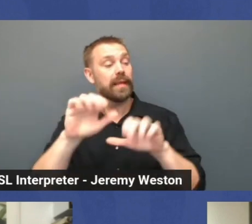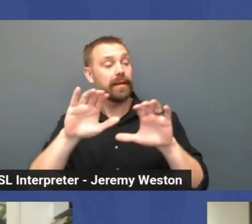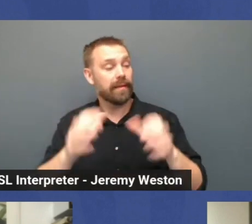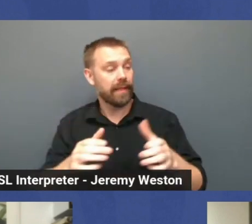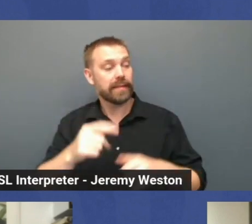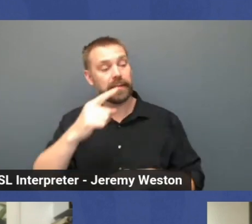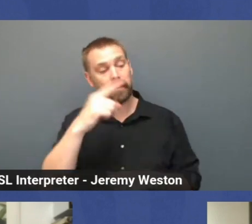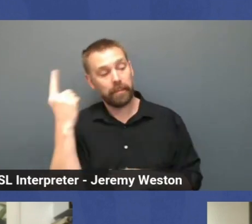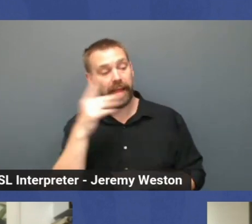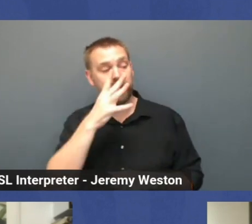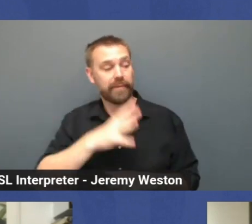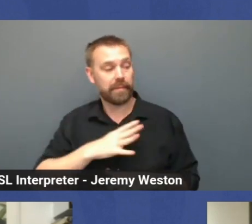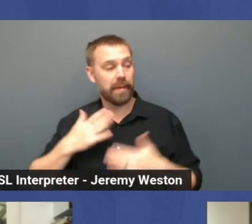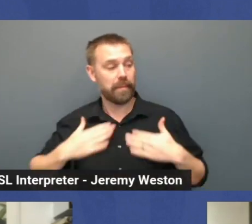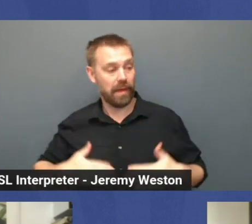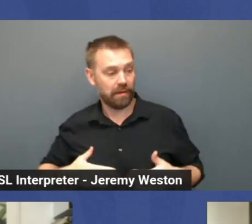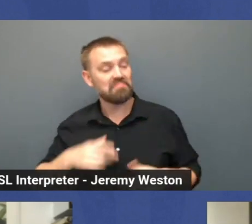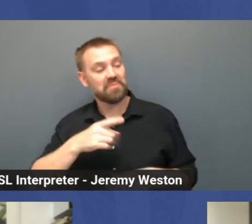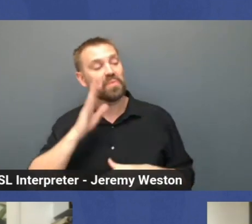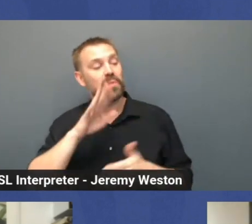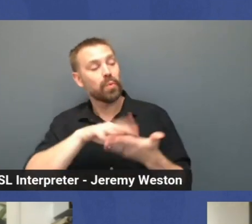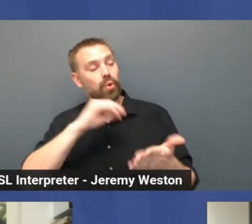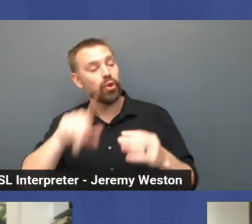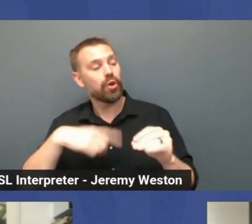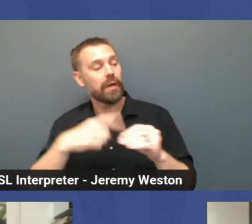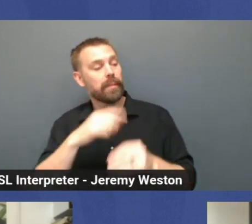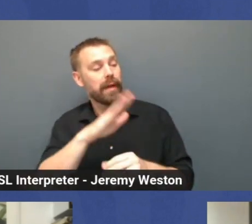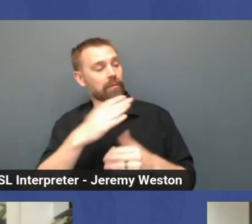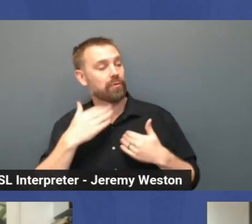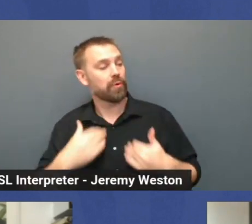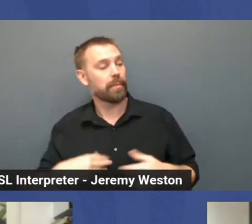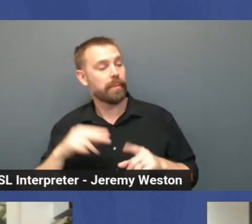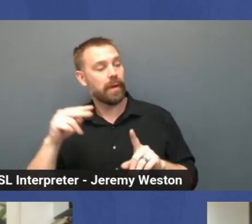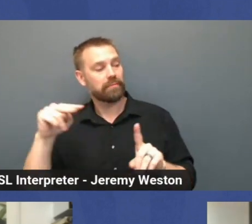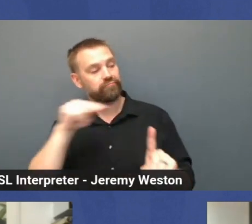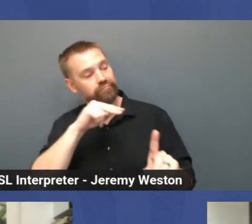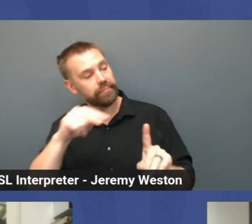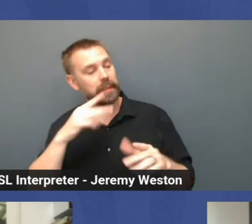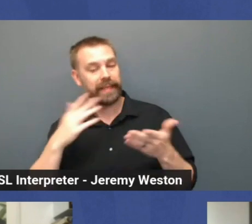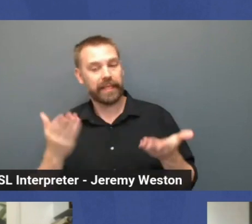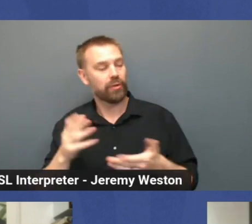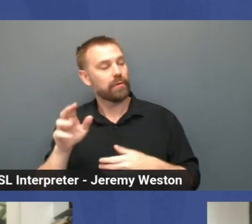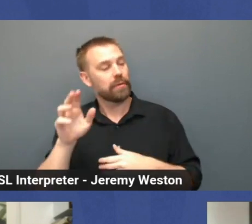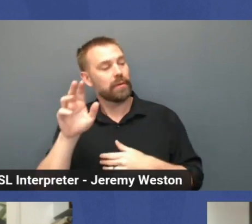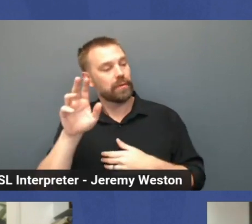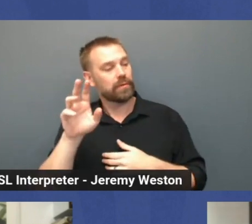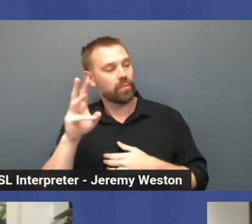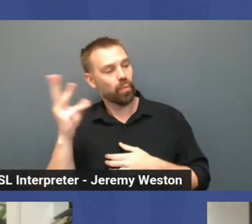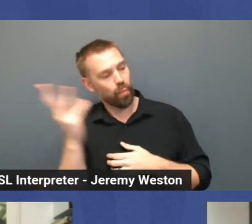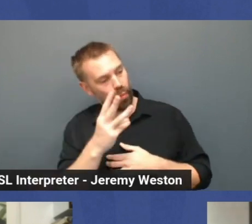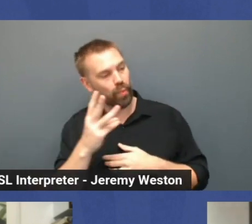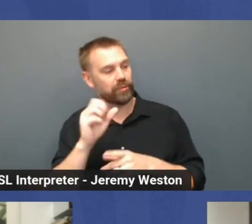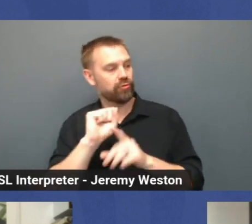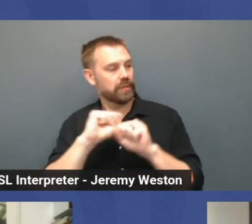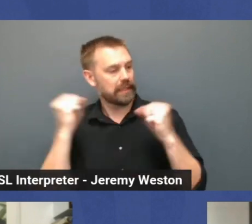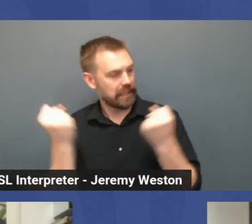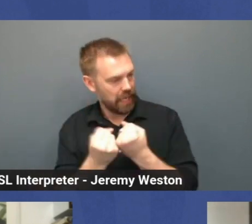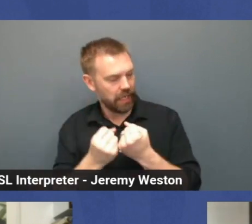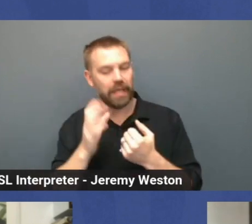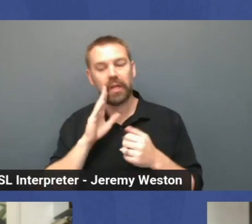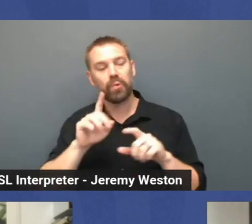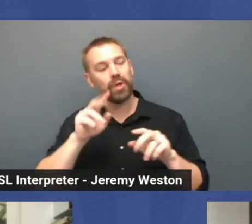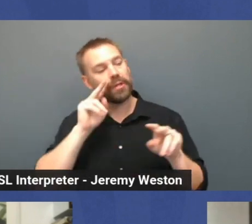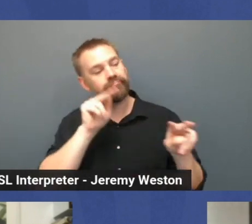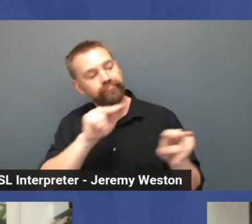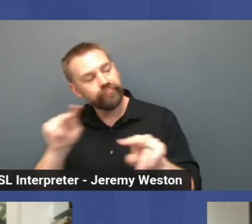about the perception of your body in American lenses in Western society. We're going to take a look at different cultures. We're going to take a look at